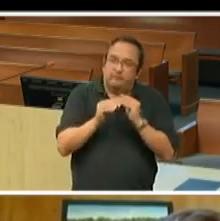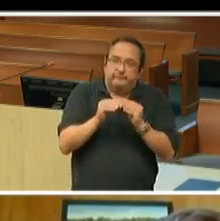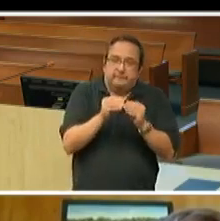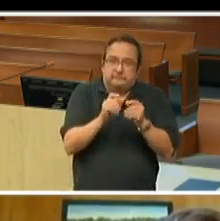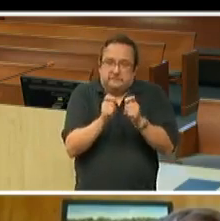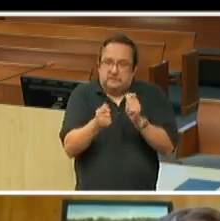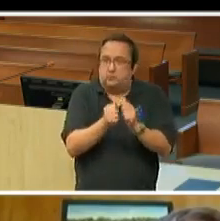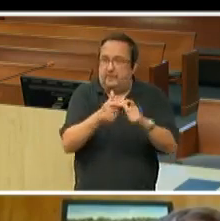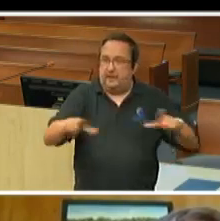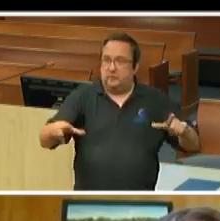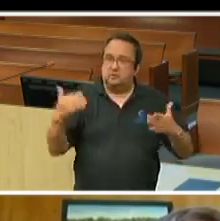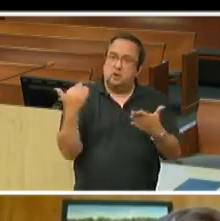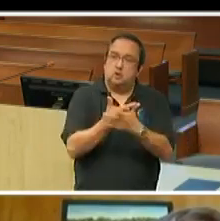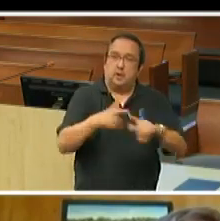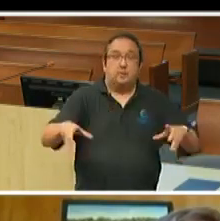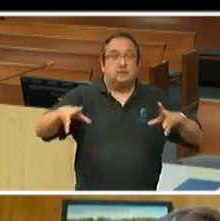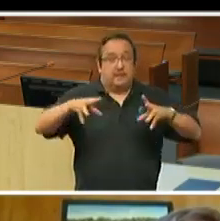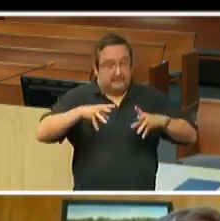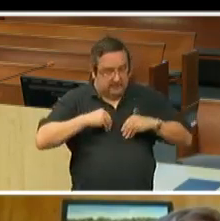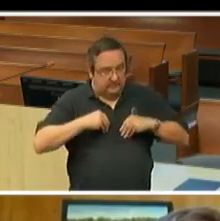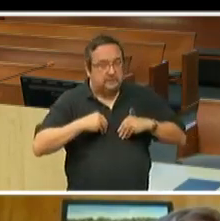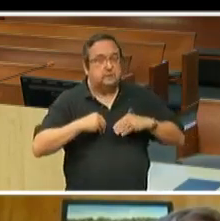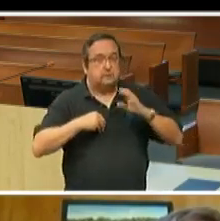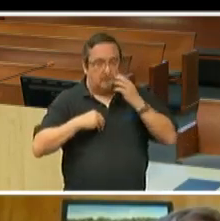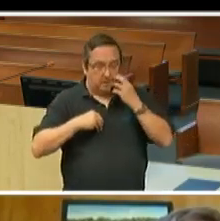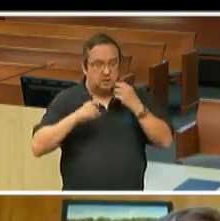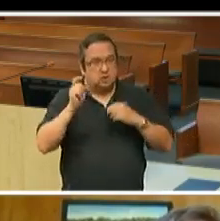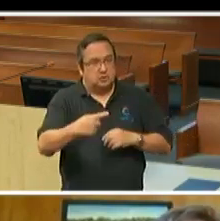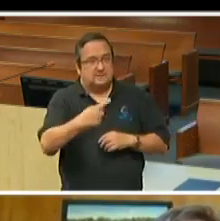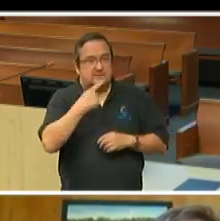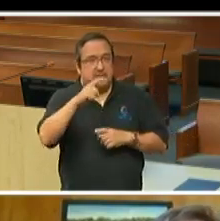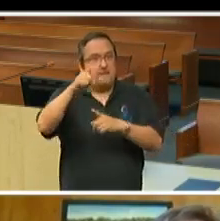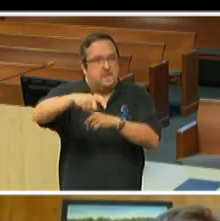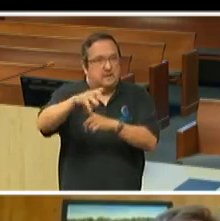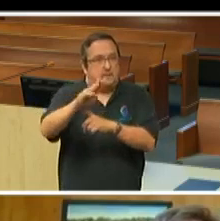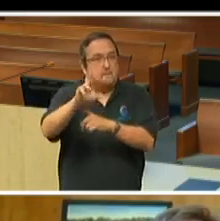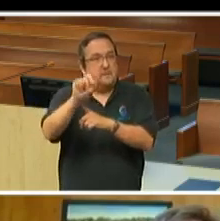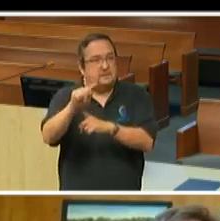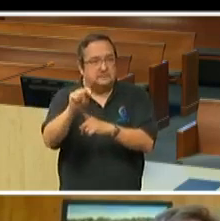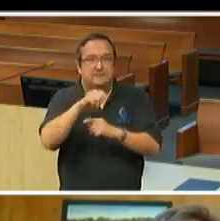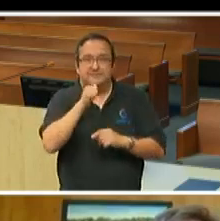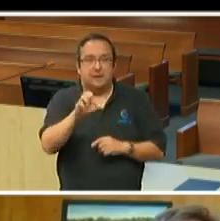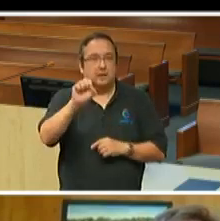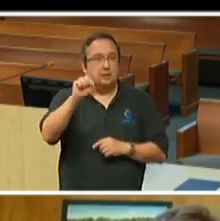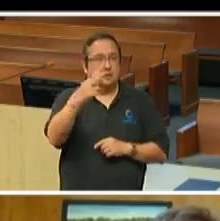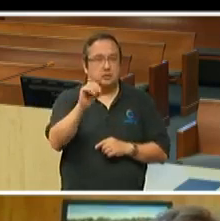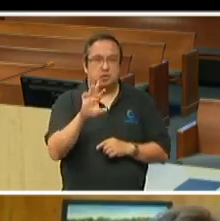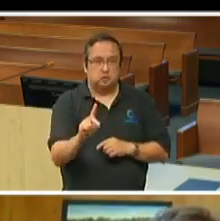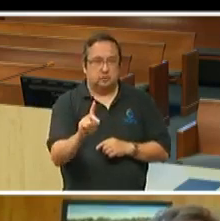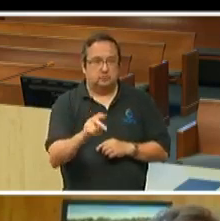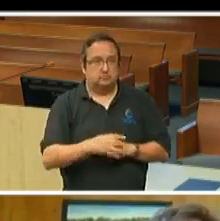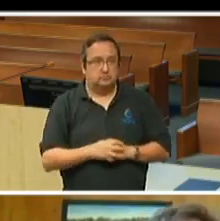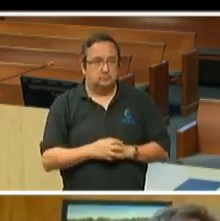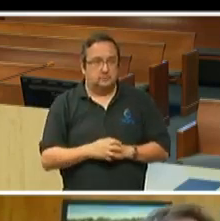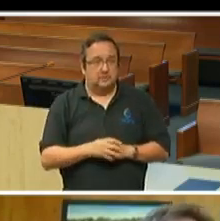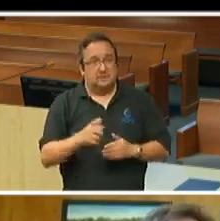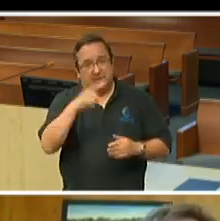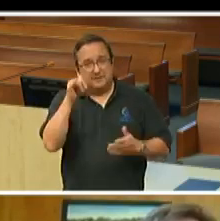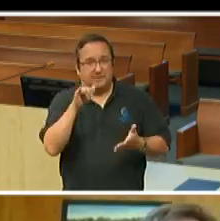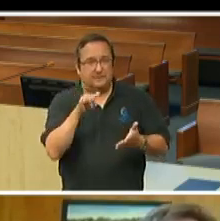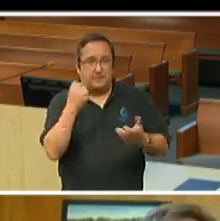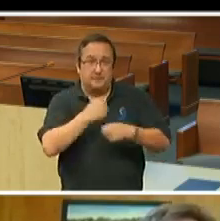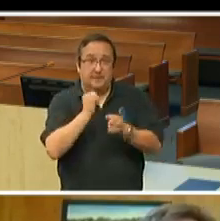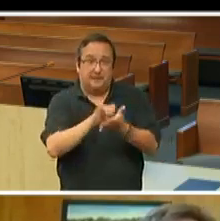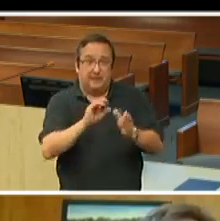why. New language, except as Hutch said, it should say must rather than should. Right. Because we need to